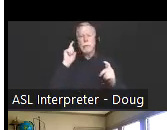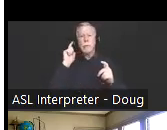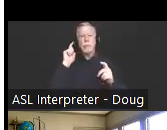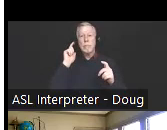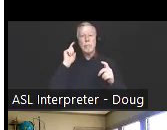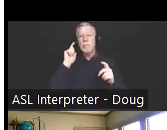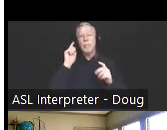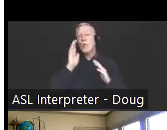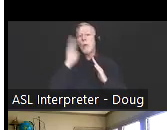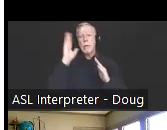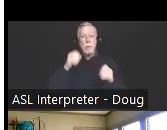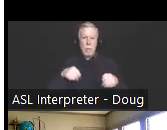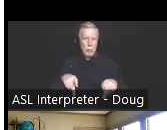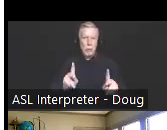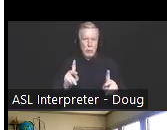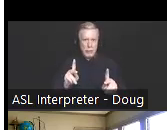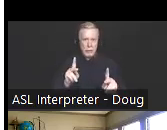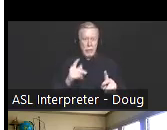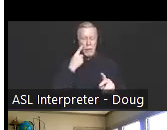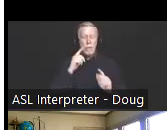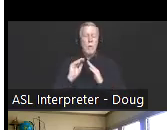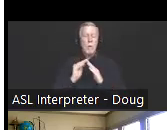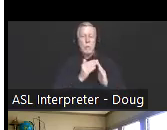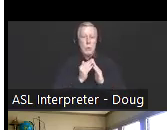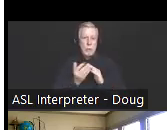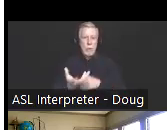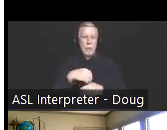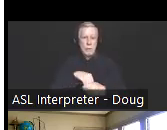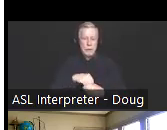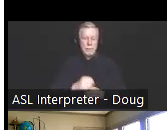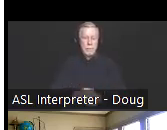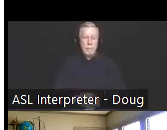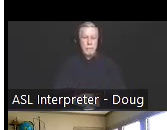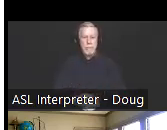opportunities in person community engagement. Okay.